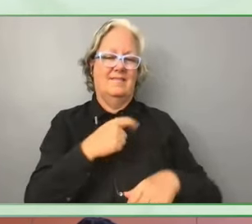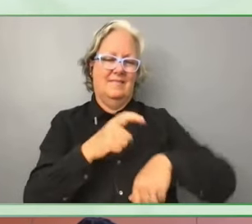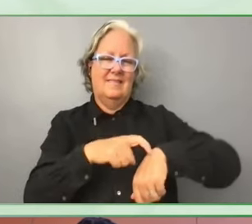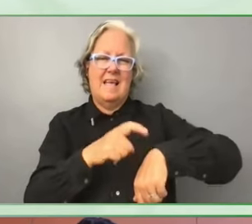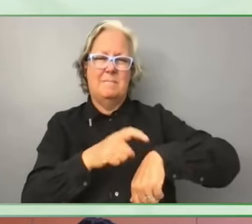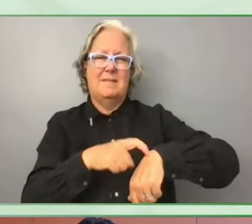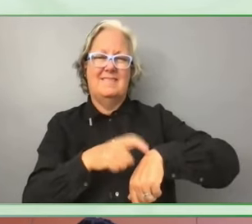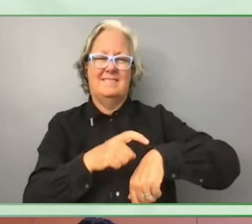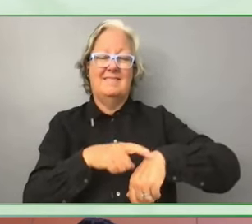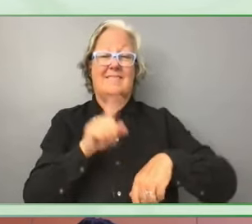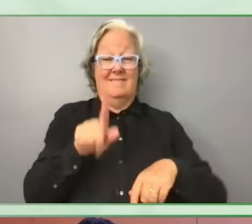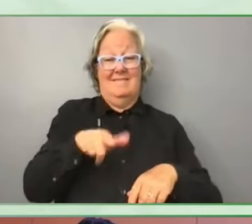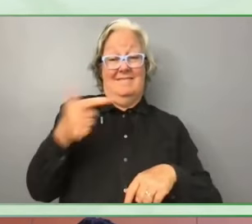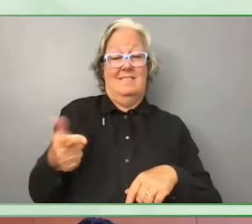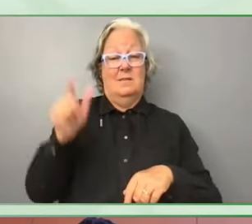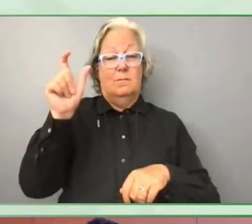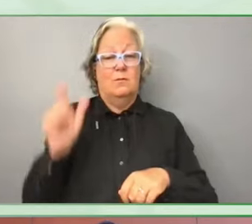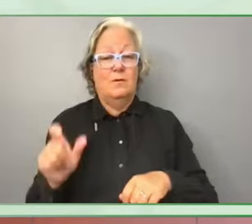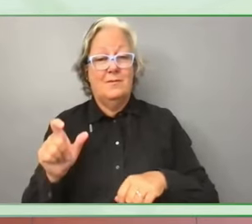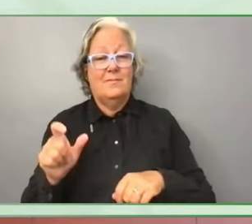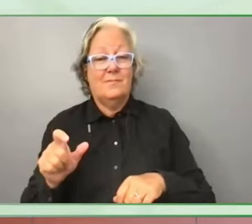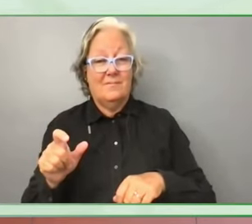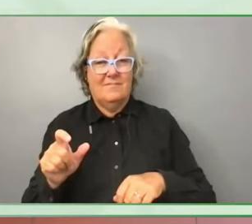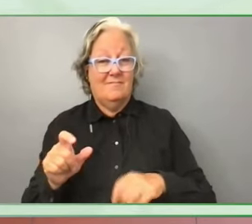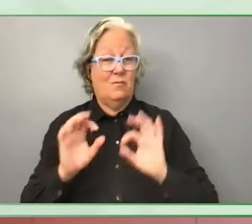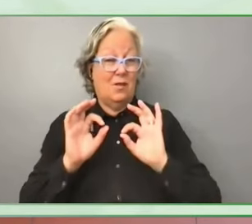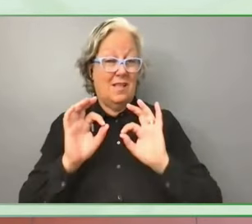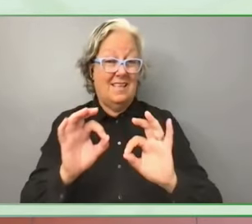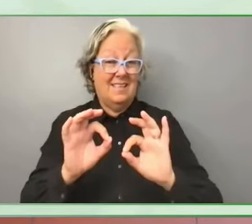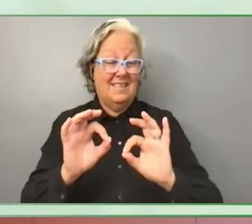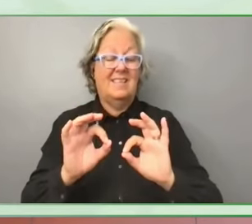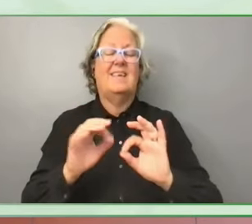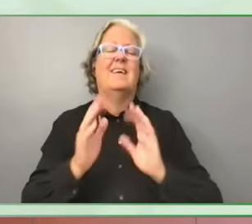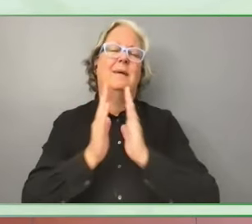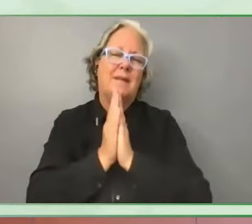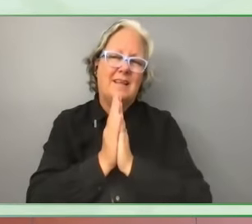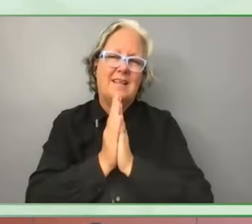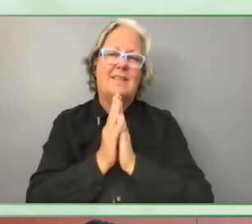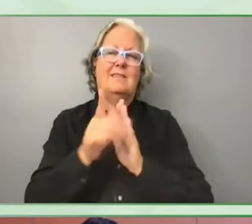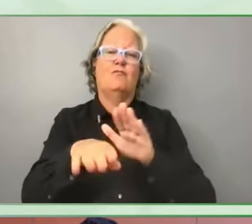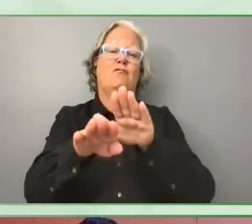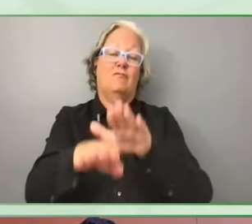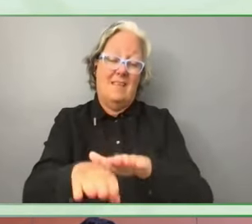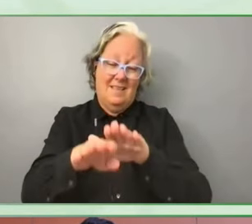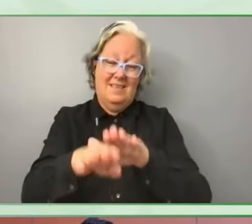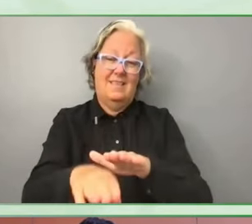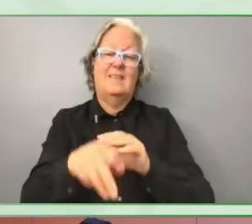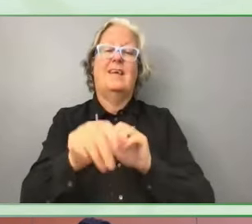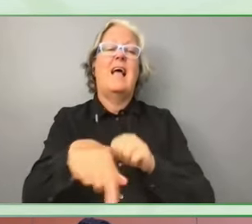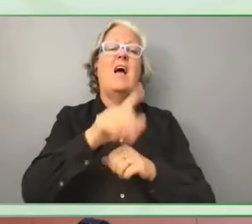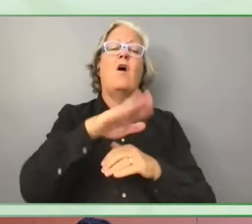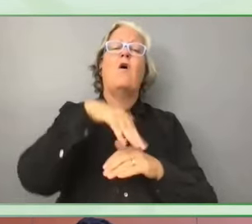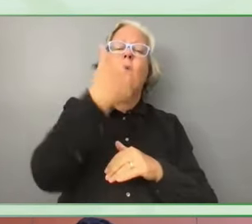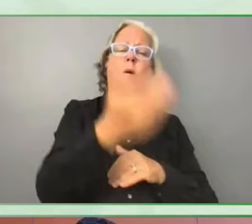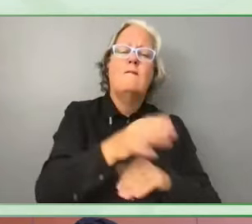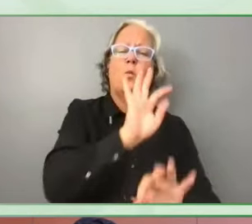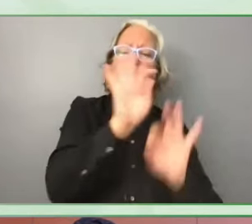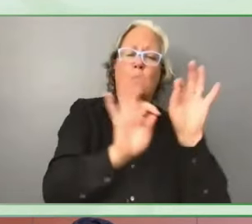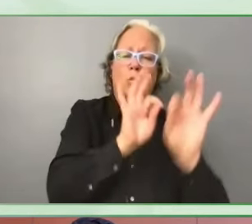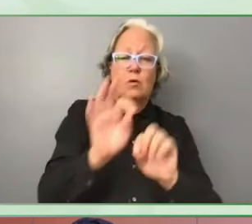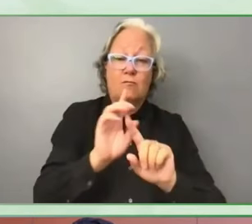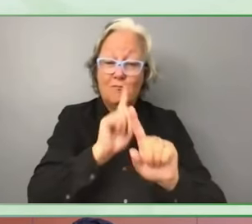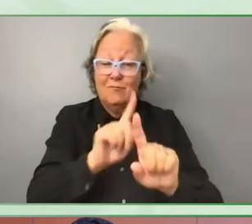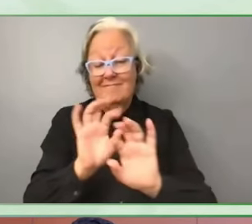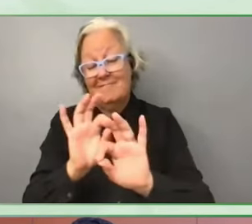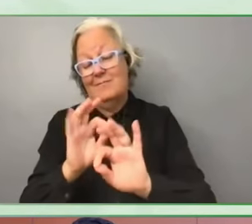to the next panelist, but please stay with us to answer questions. Sorry.